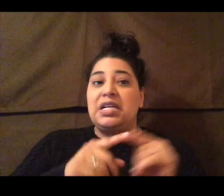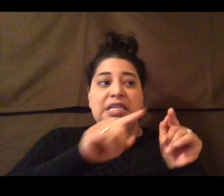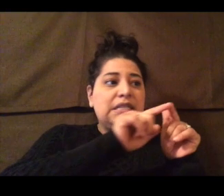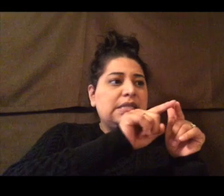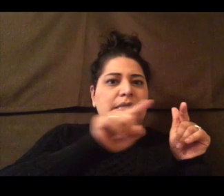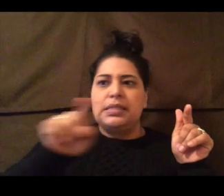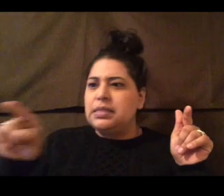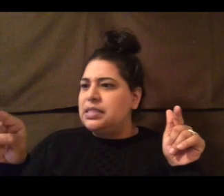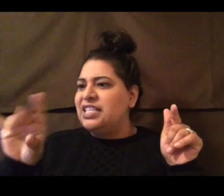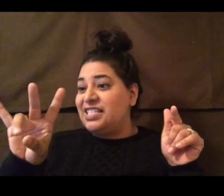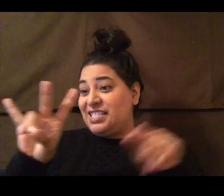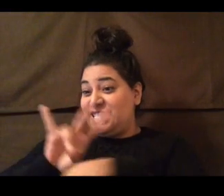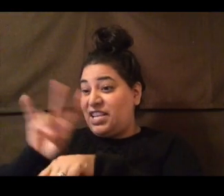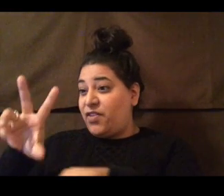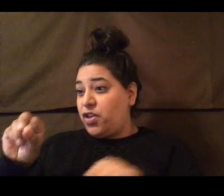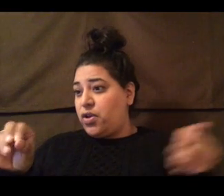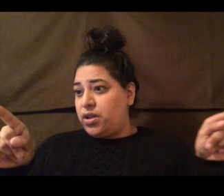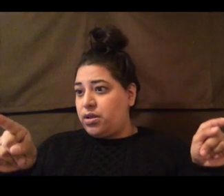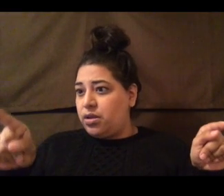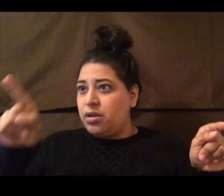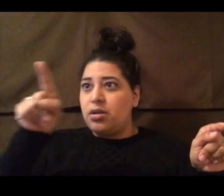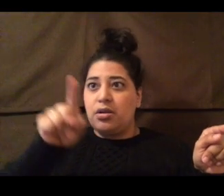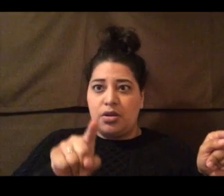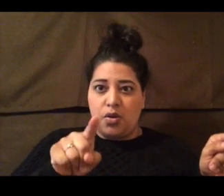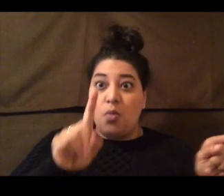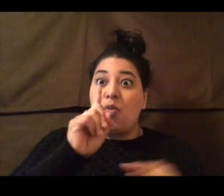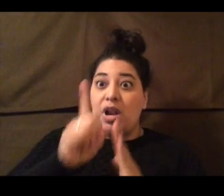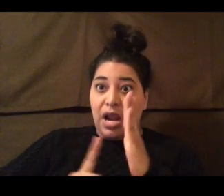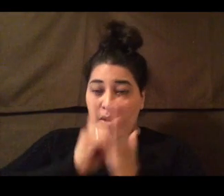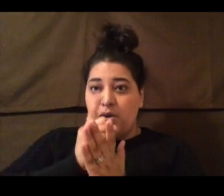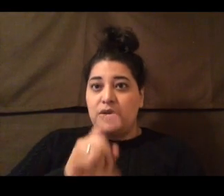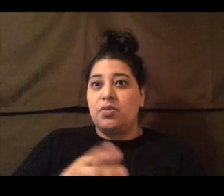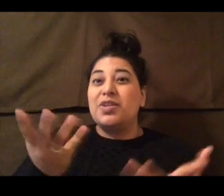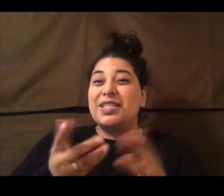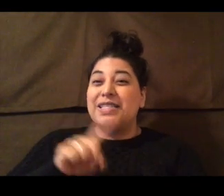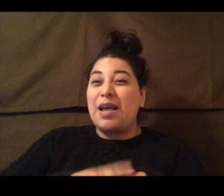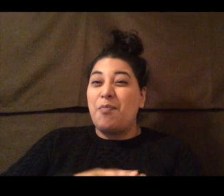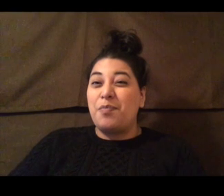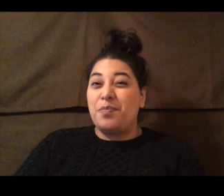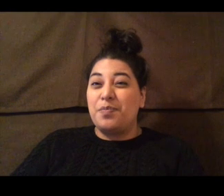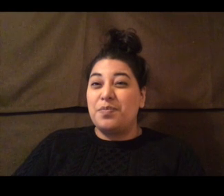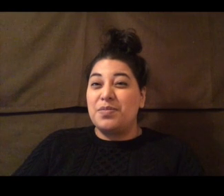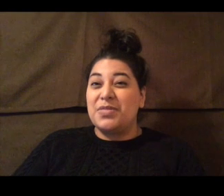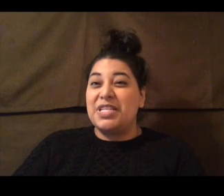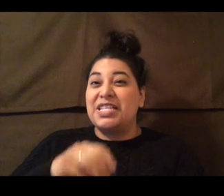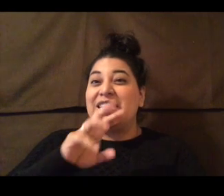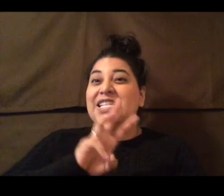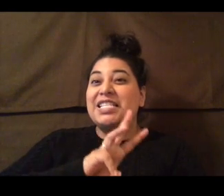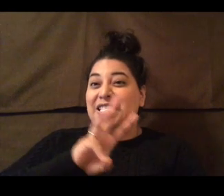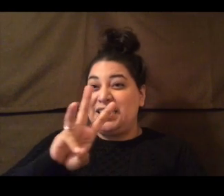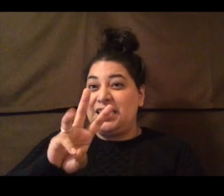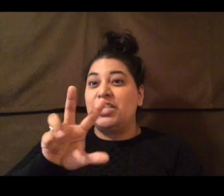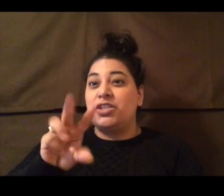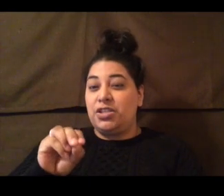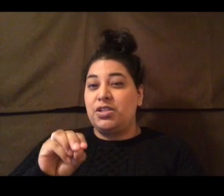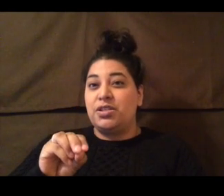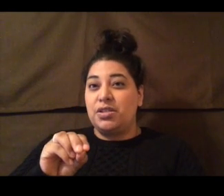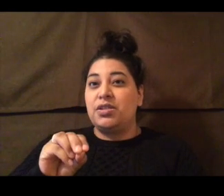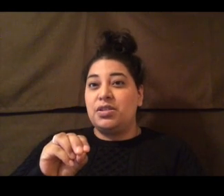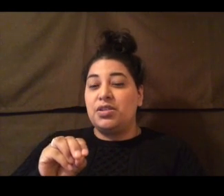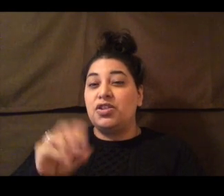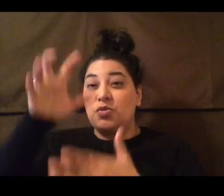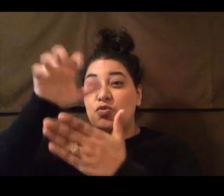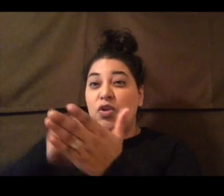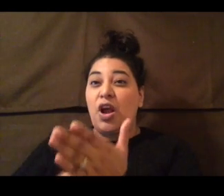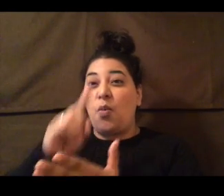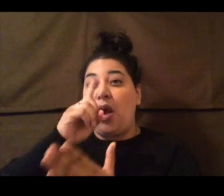hour. Okay, minus 1 hour. And if I do